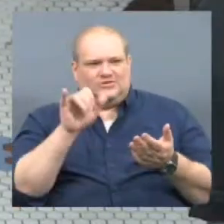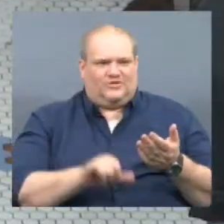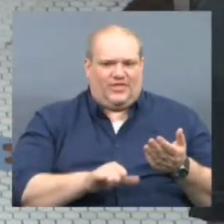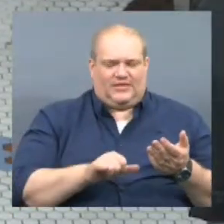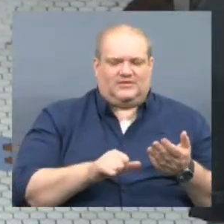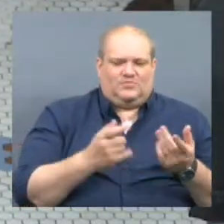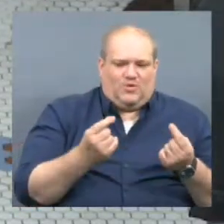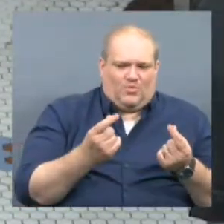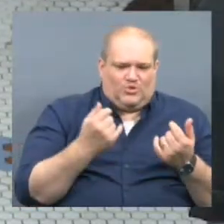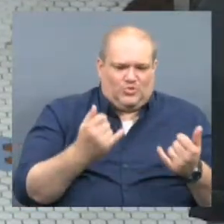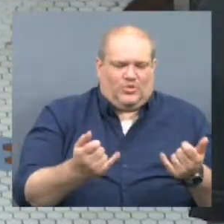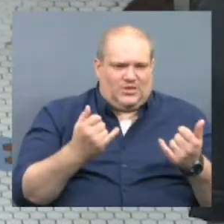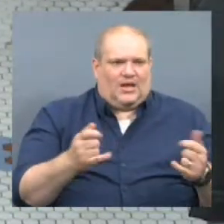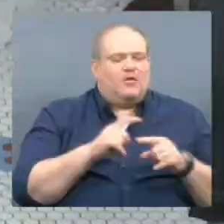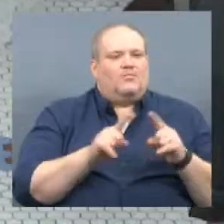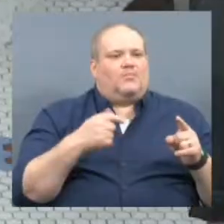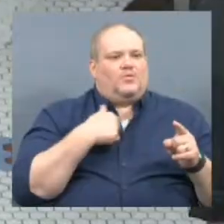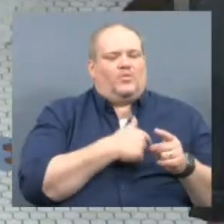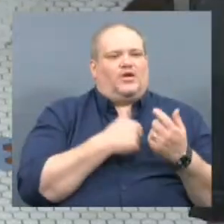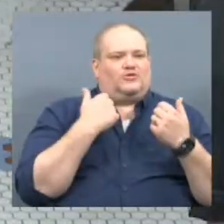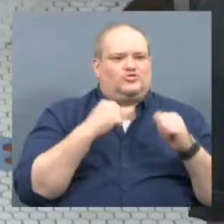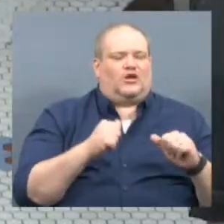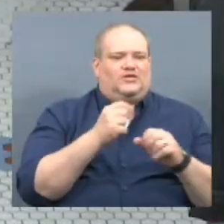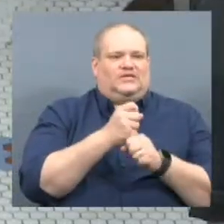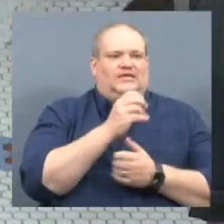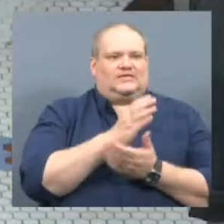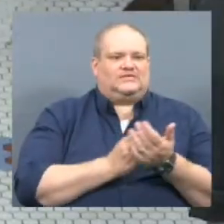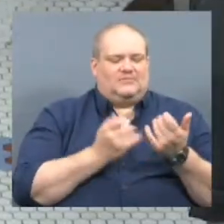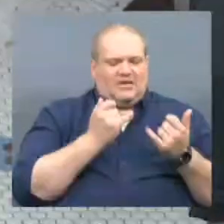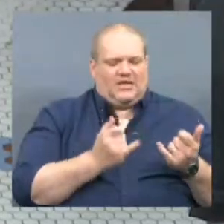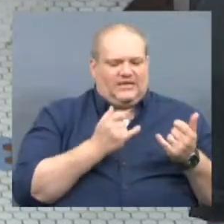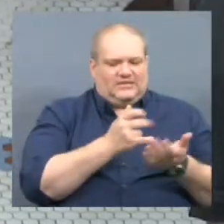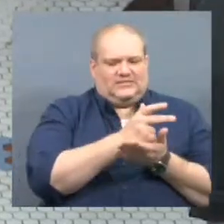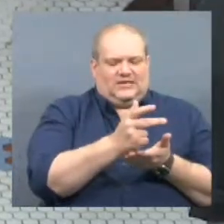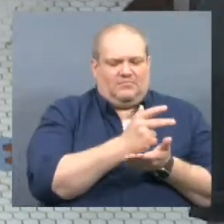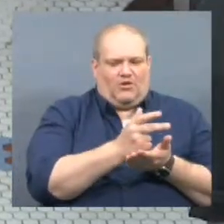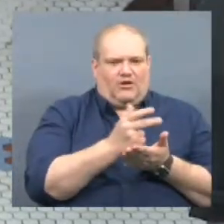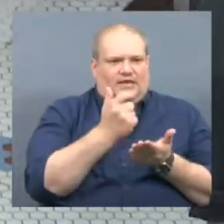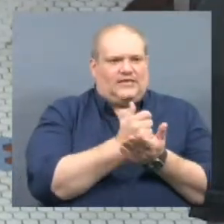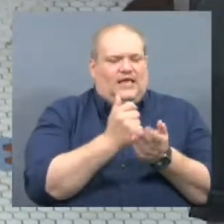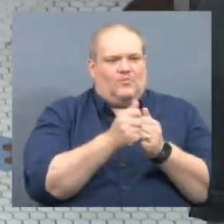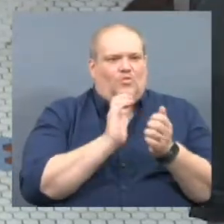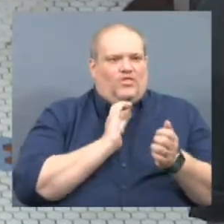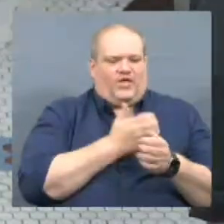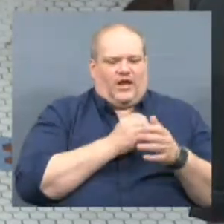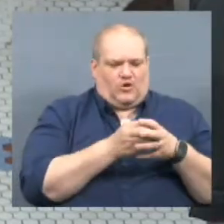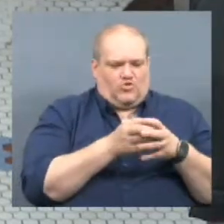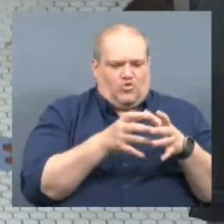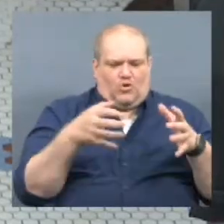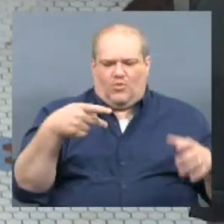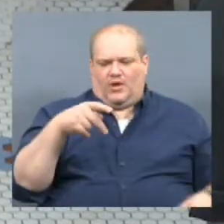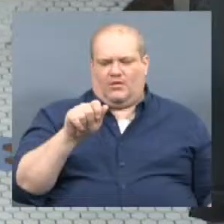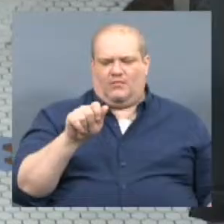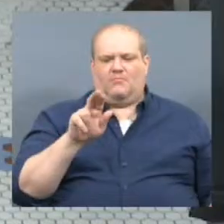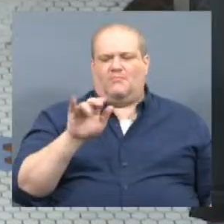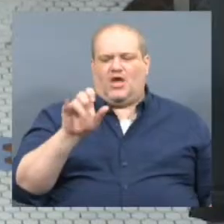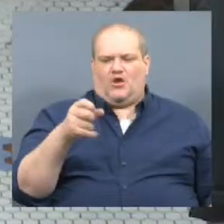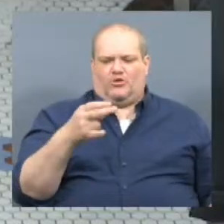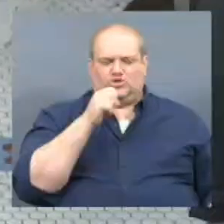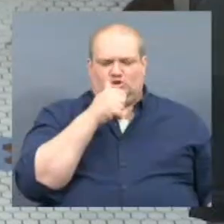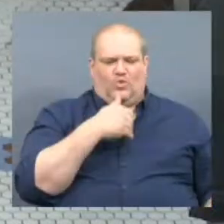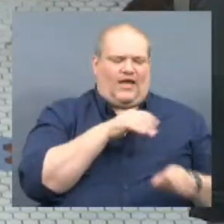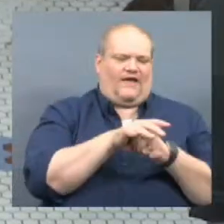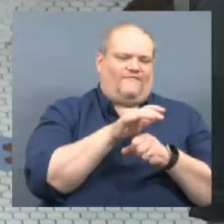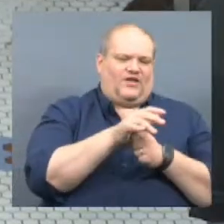is where we are. But we are just trying to get some existing parking to help with our growing parish. We don't have enough parking for just